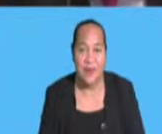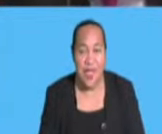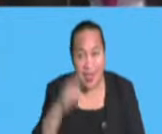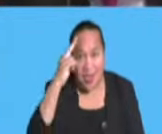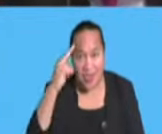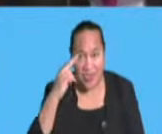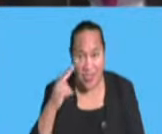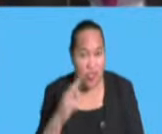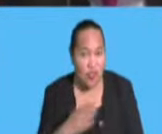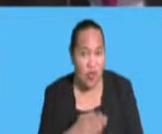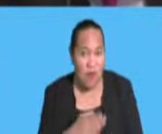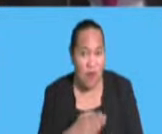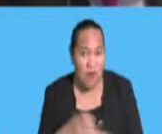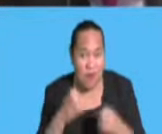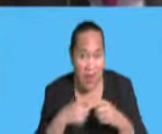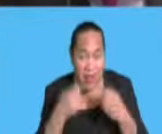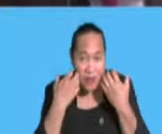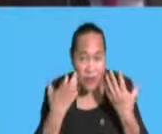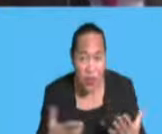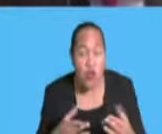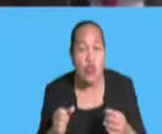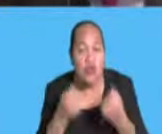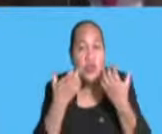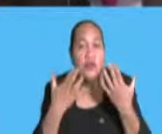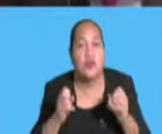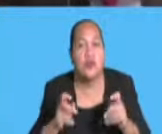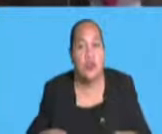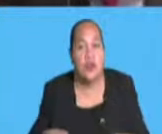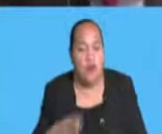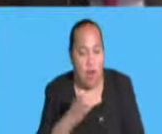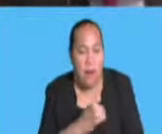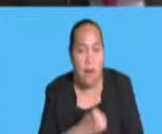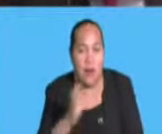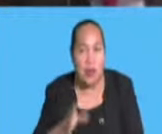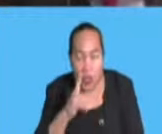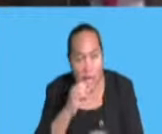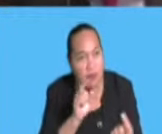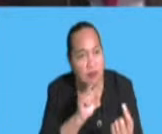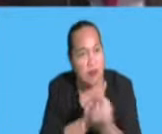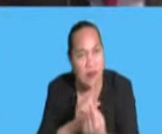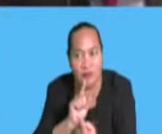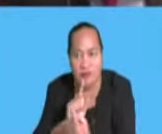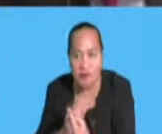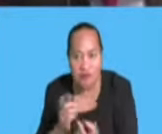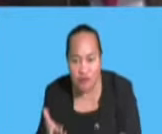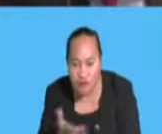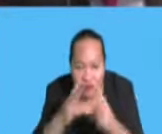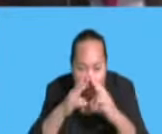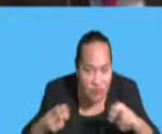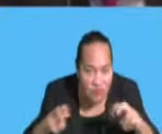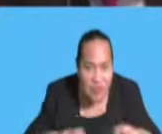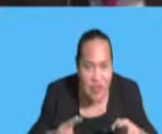National Job Fair also provided opportunities for employees and employers to interface. The National Job